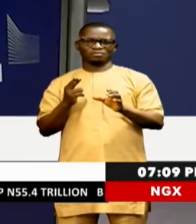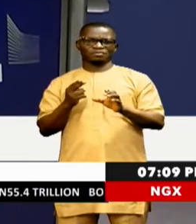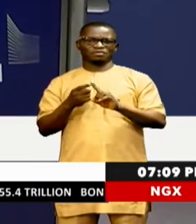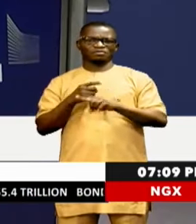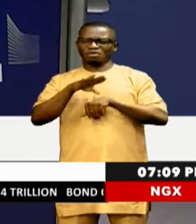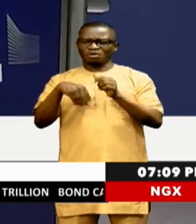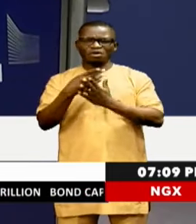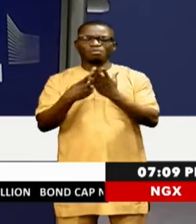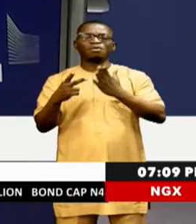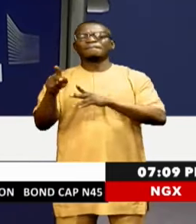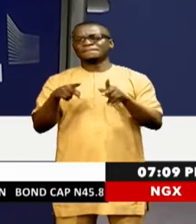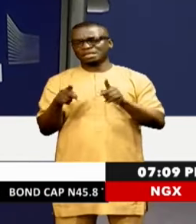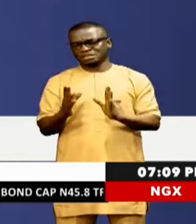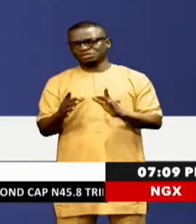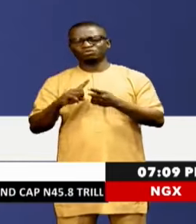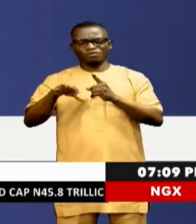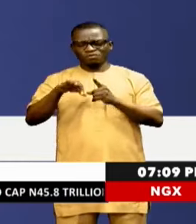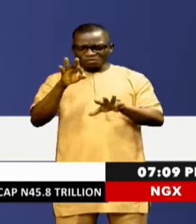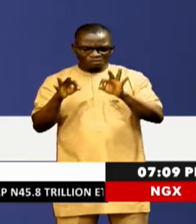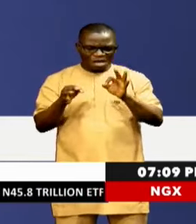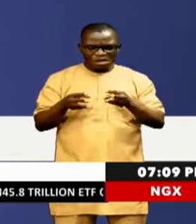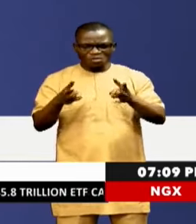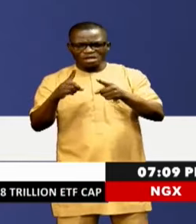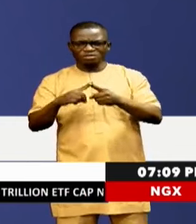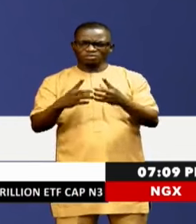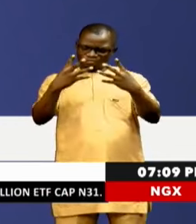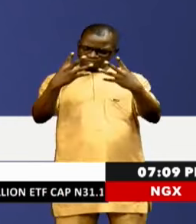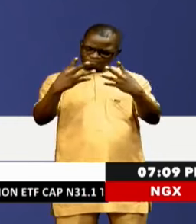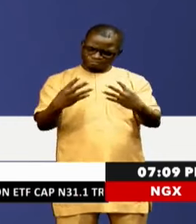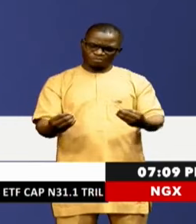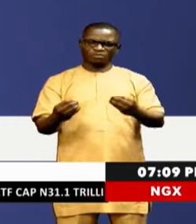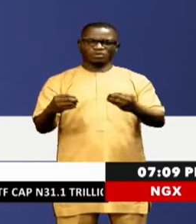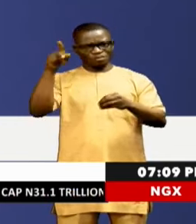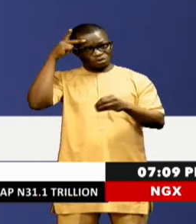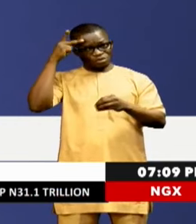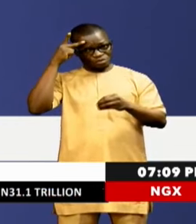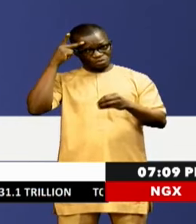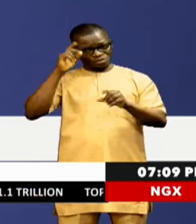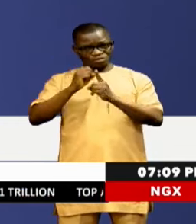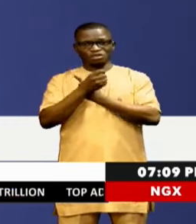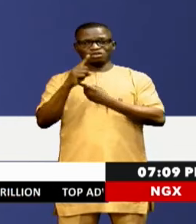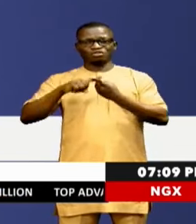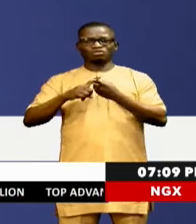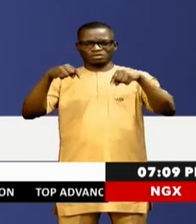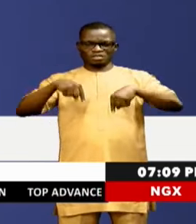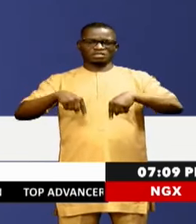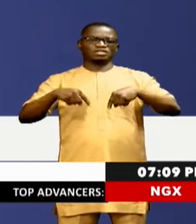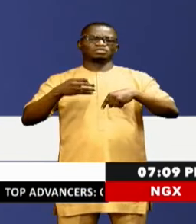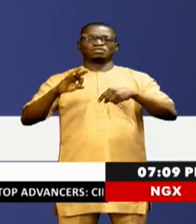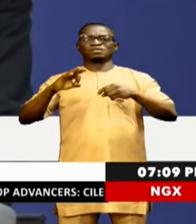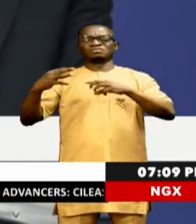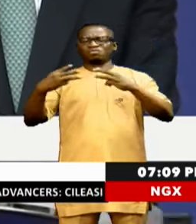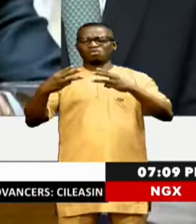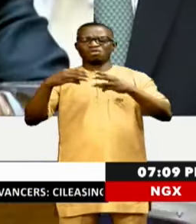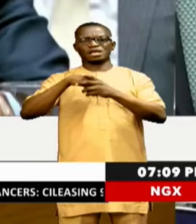parties to find a way to de-escalate and for a political solution to the very many fronts of the crisis in